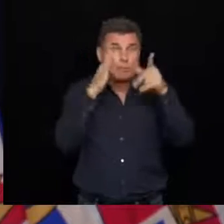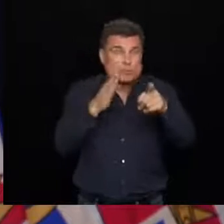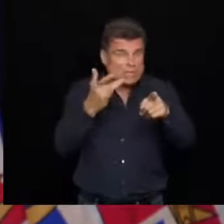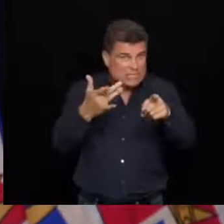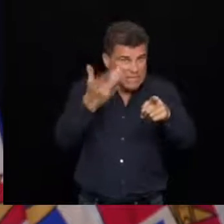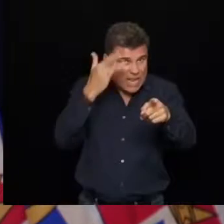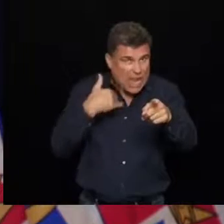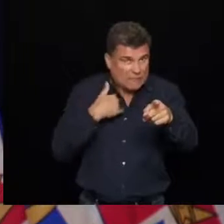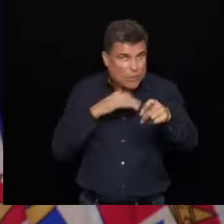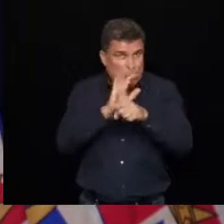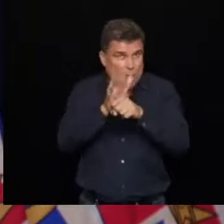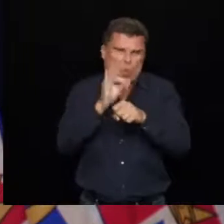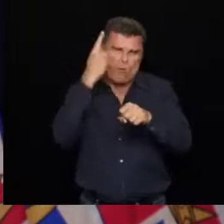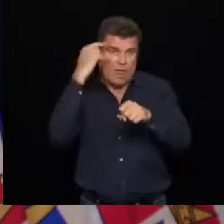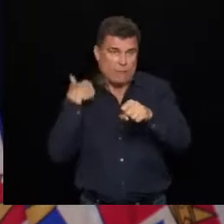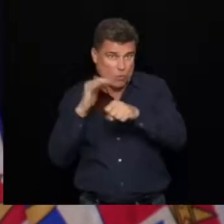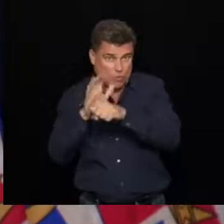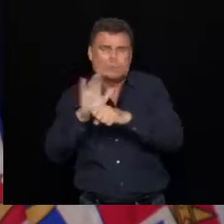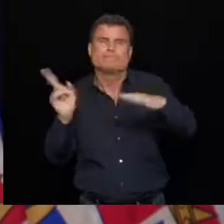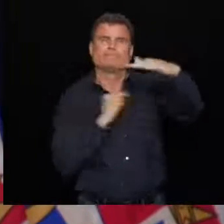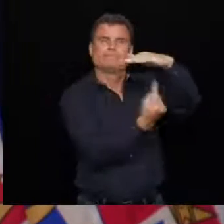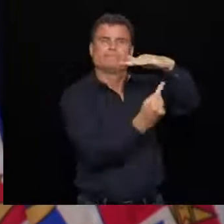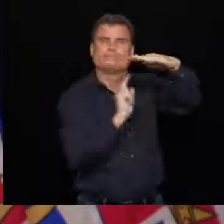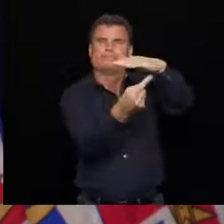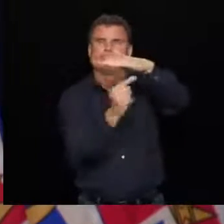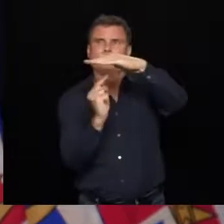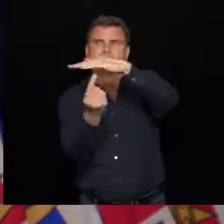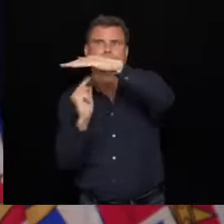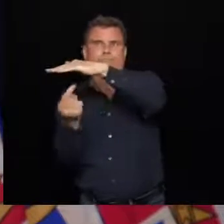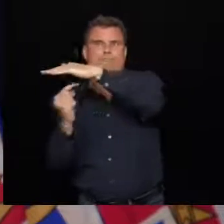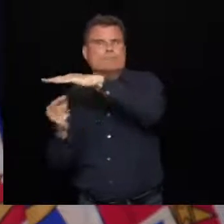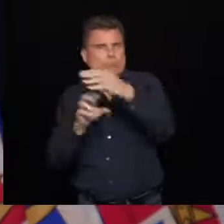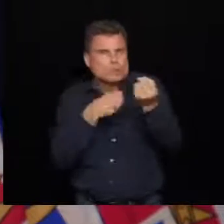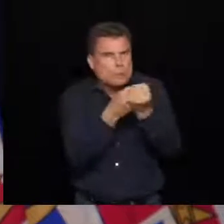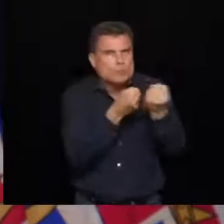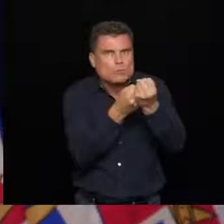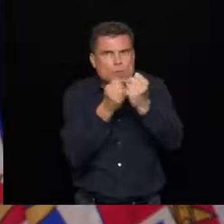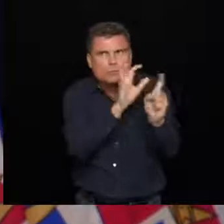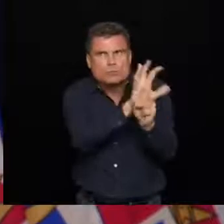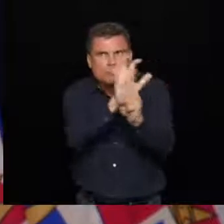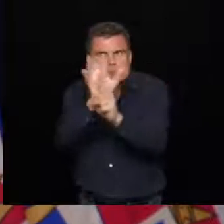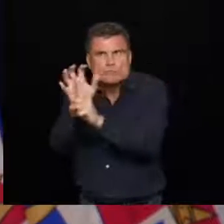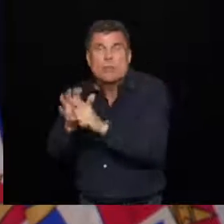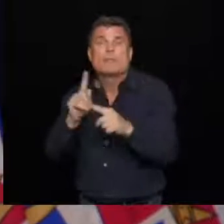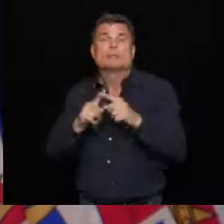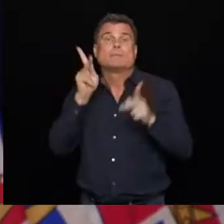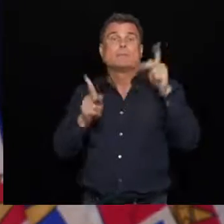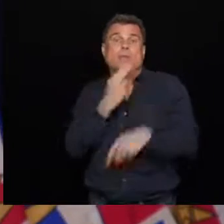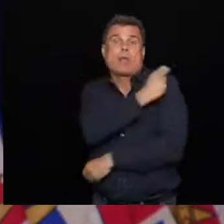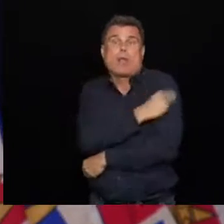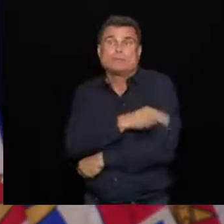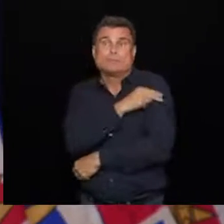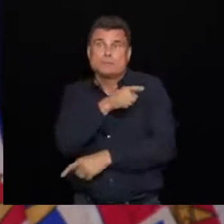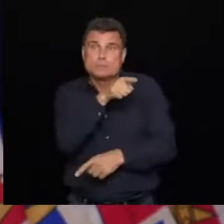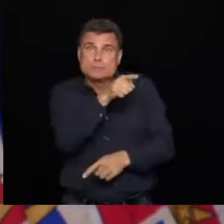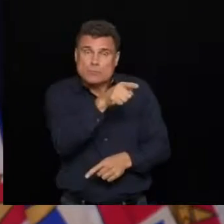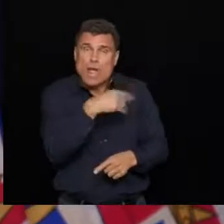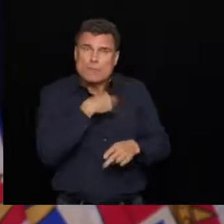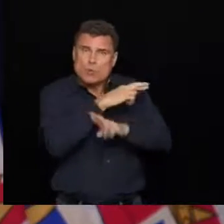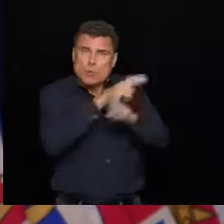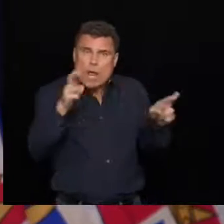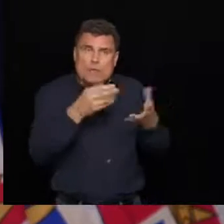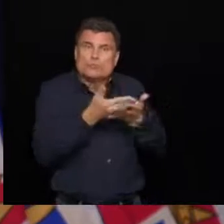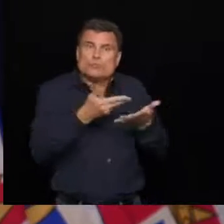hospitalizations and ICU need, and we have a very detailed plan for that, which we presented a couple of weeks